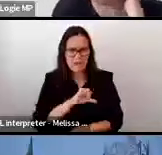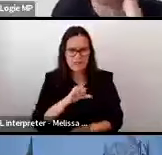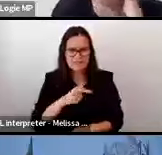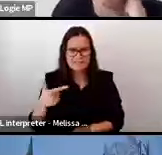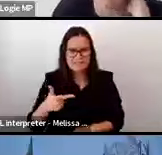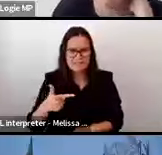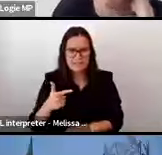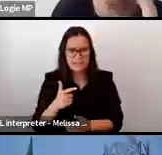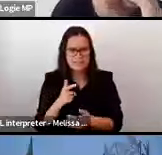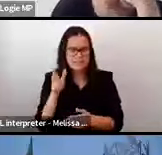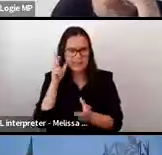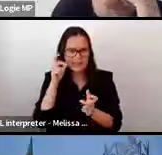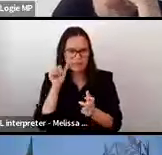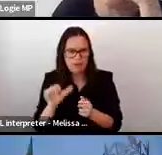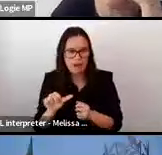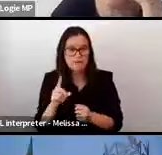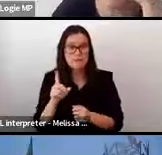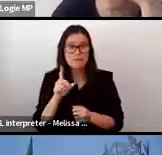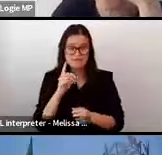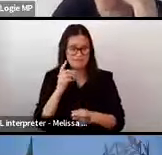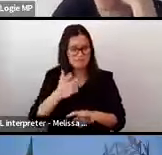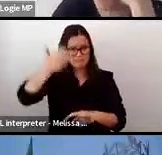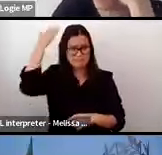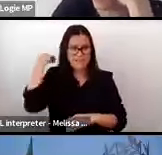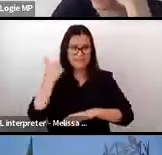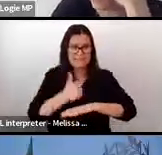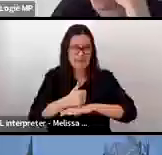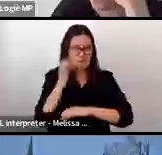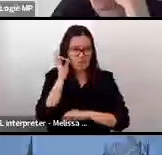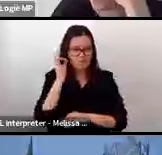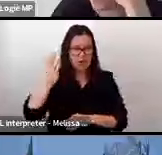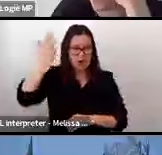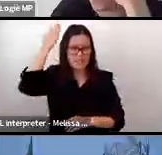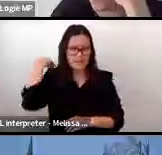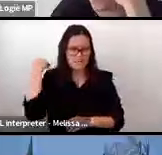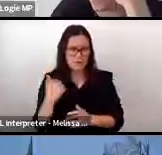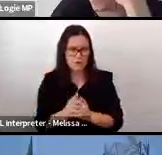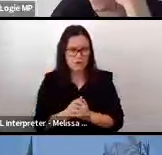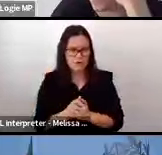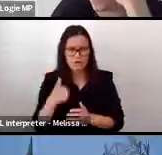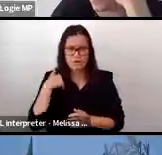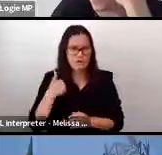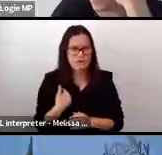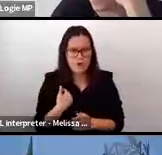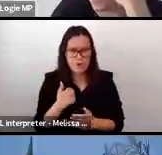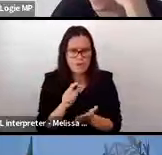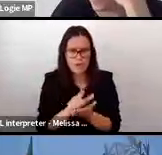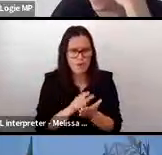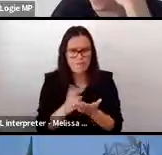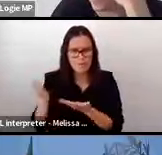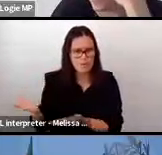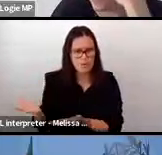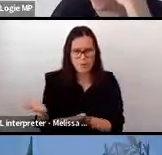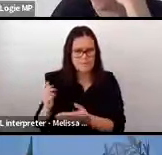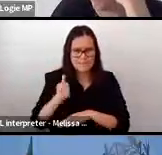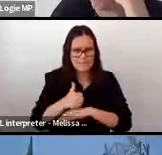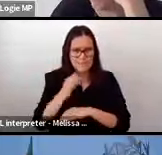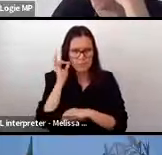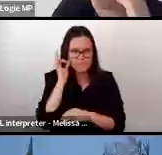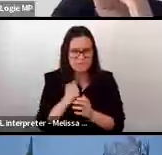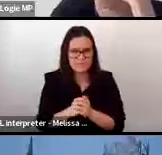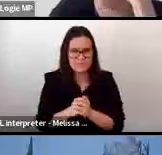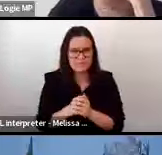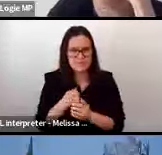to the future. I challenge each member of the committee to stand alone in front of an assembly of people with